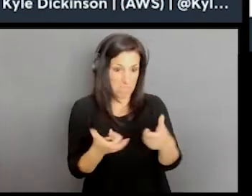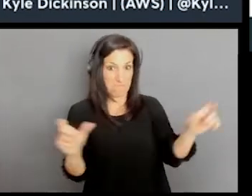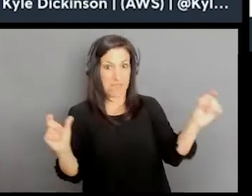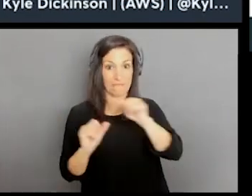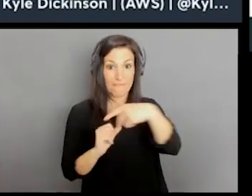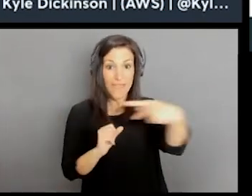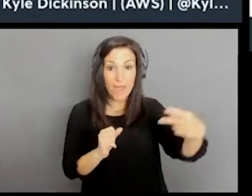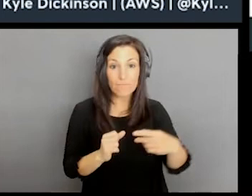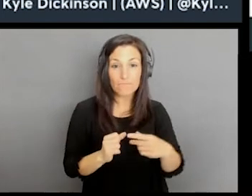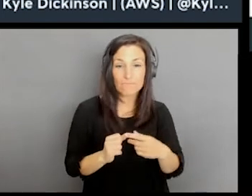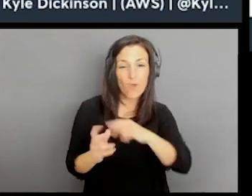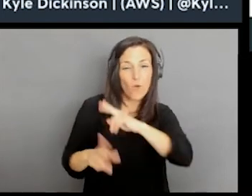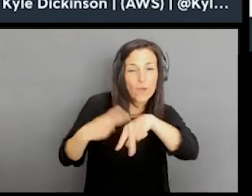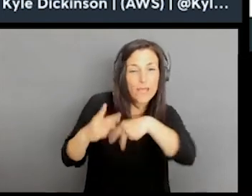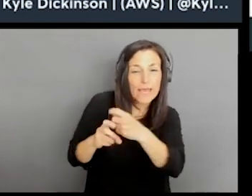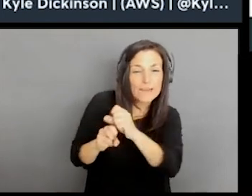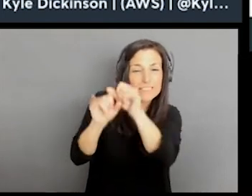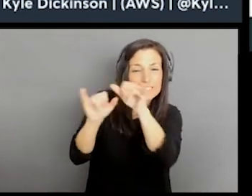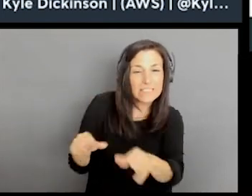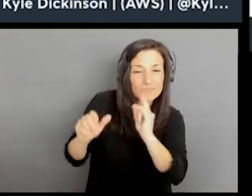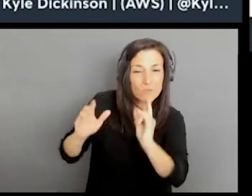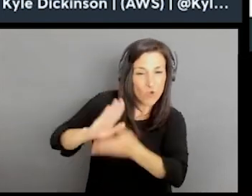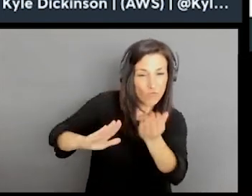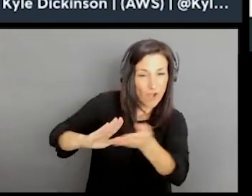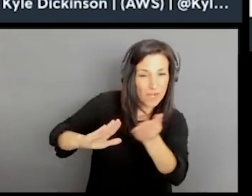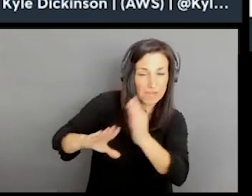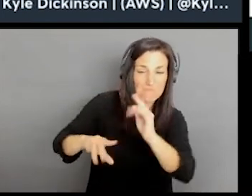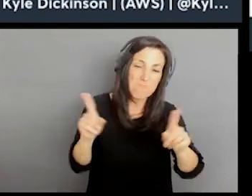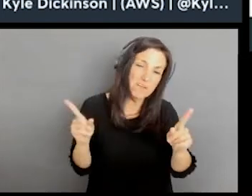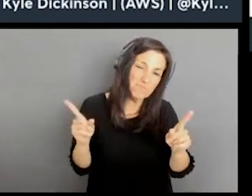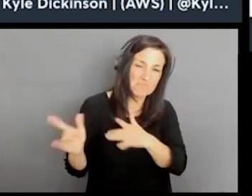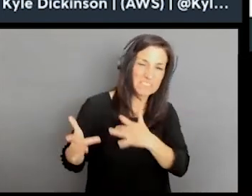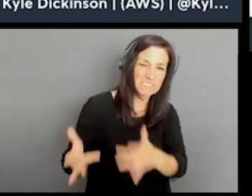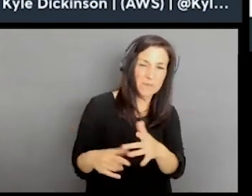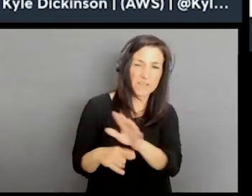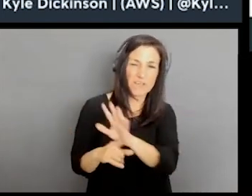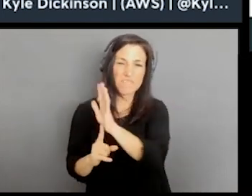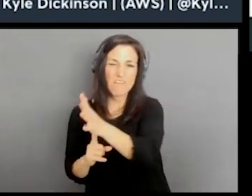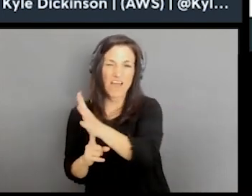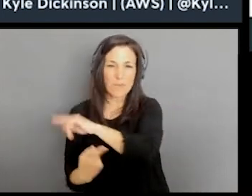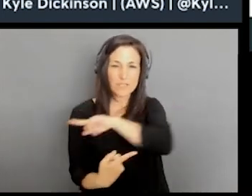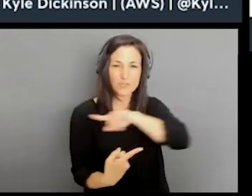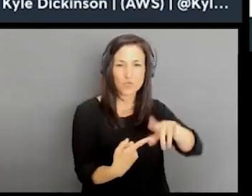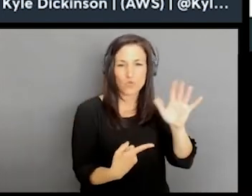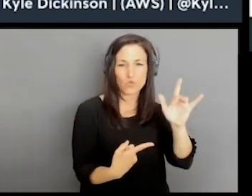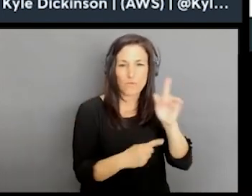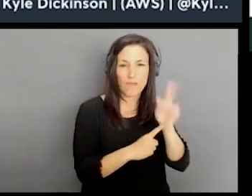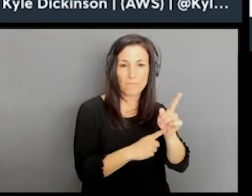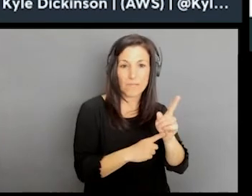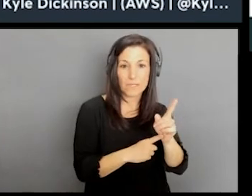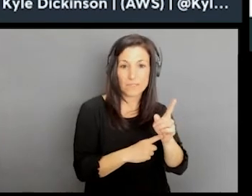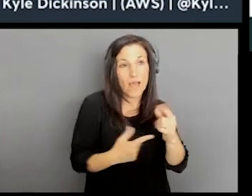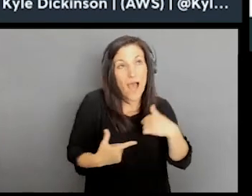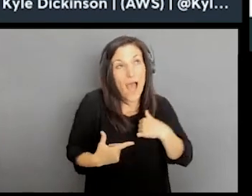it on. But typically we see anytime from 5 to 25 minutes. I considered doing the assessment during the demo, but I was like, maybe not.